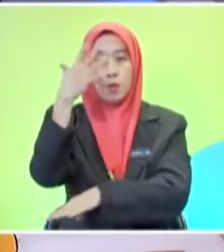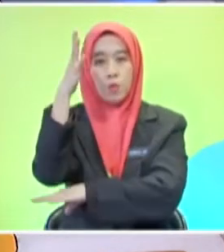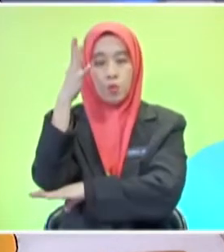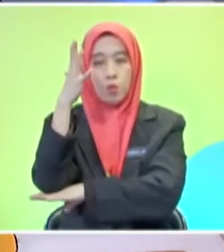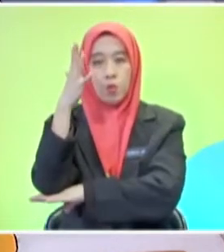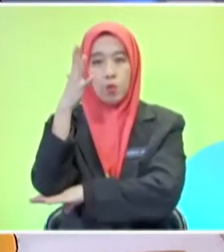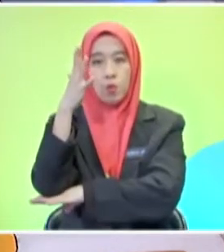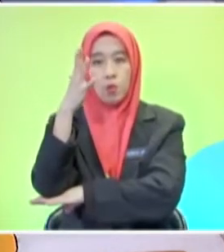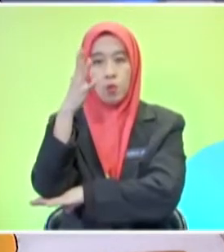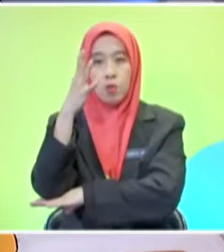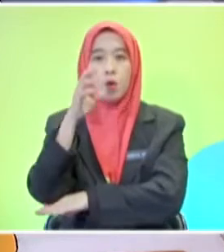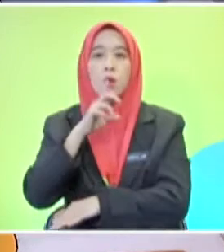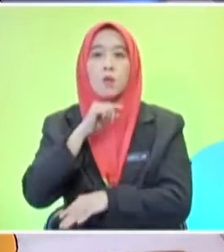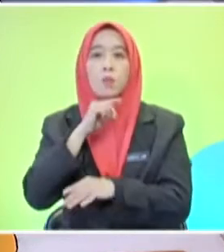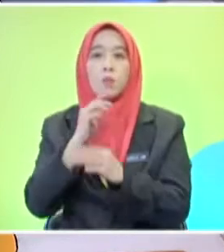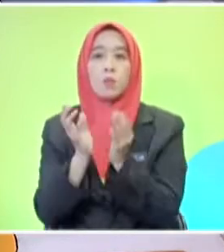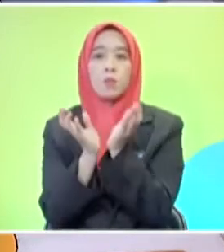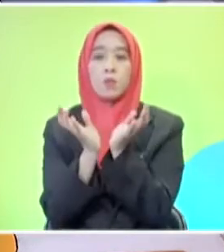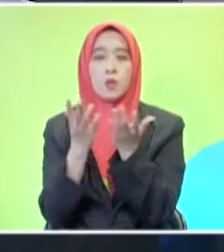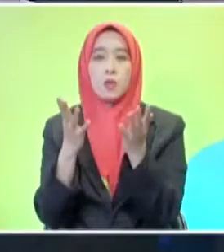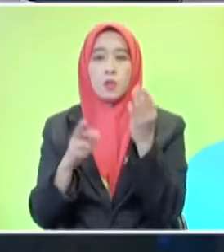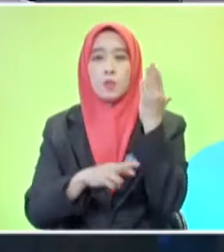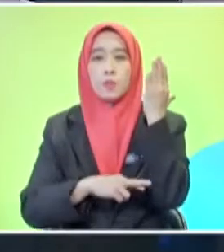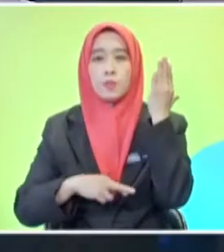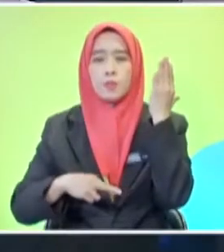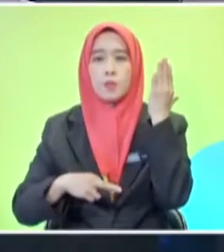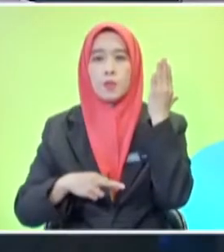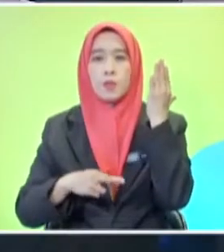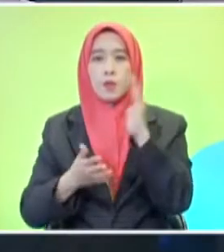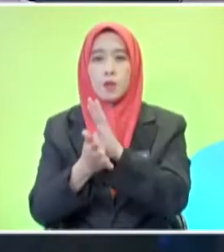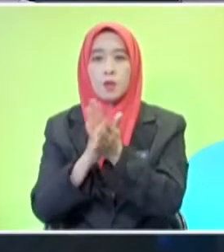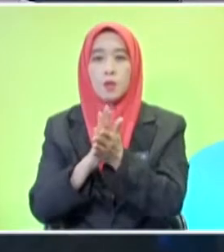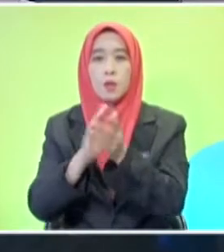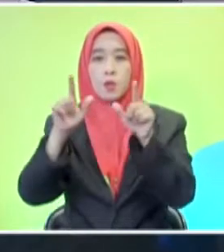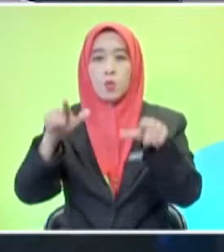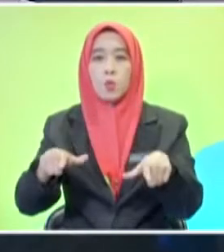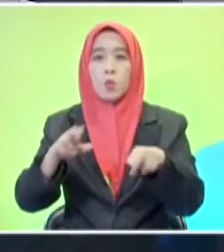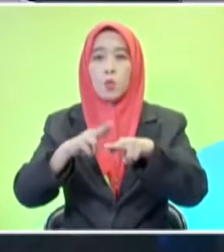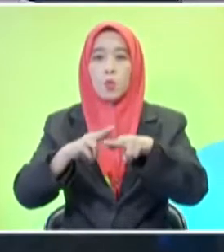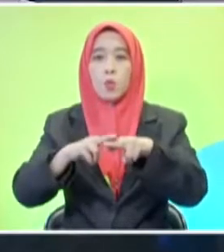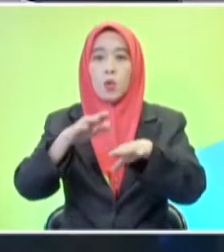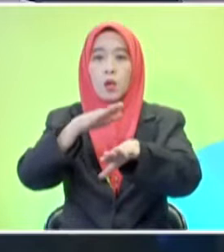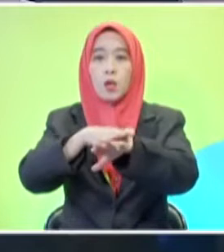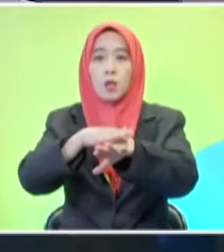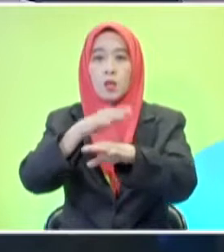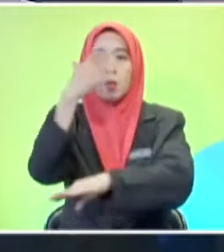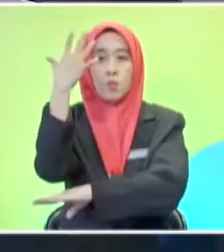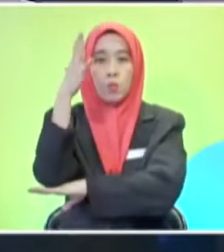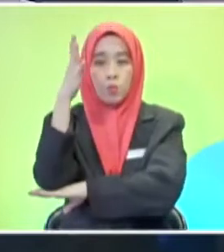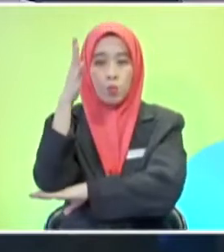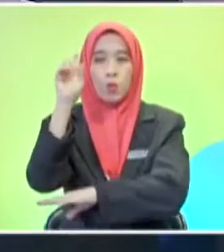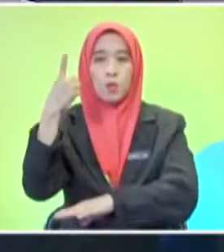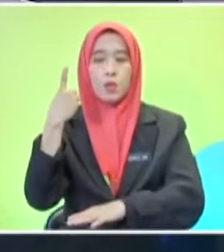of the host tree. Oh, that means it just sits on the tree. Yes. So it just sits on top of it. So